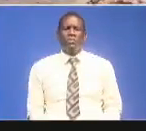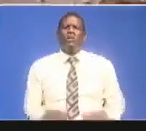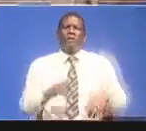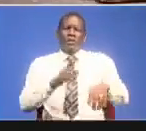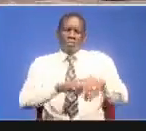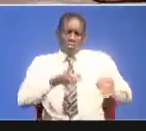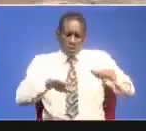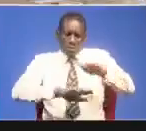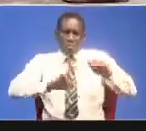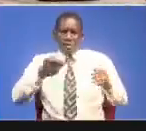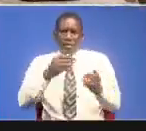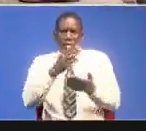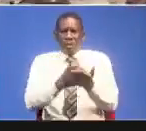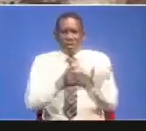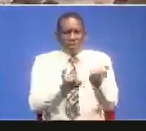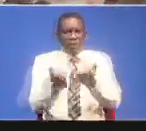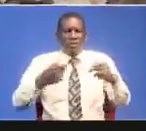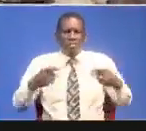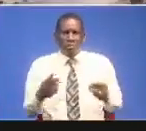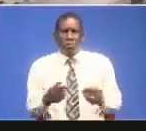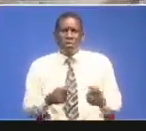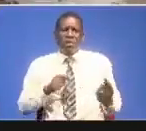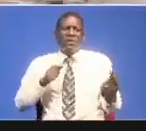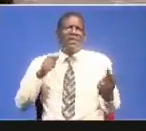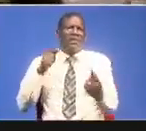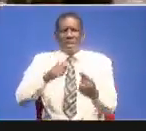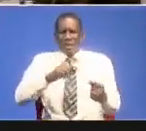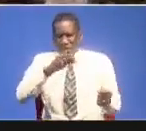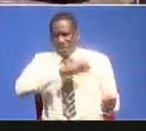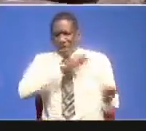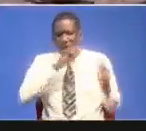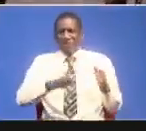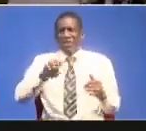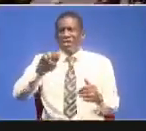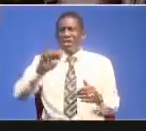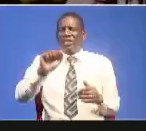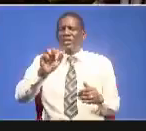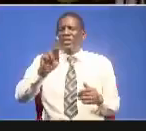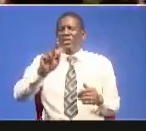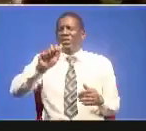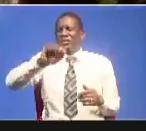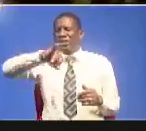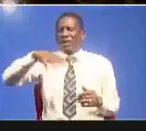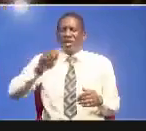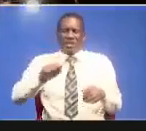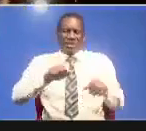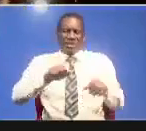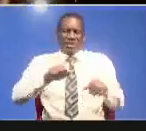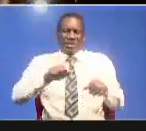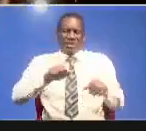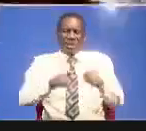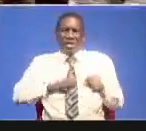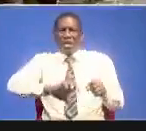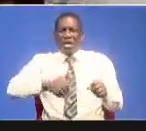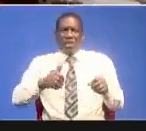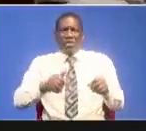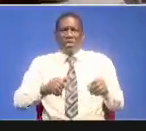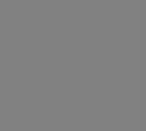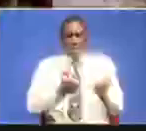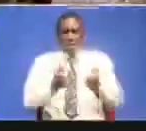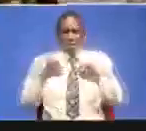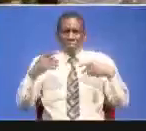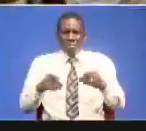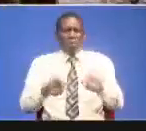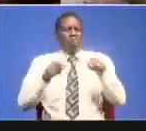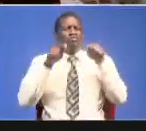While Gachagua and some of the traders targeted Governor Sakaja, other traders had a bone to chew with President William